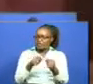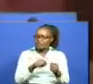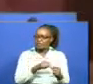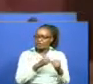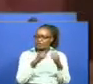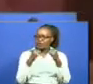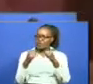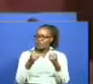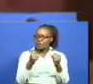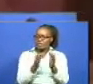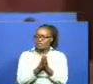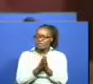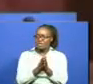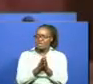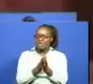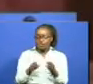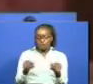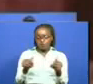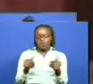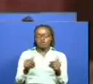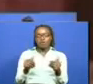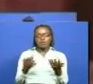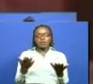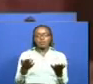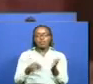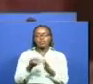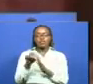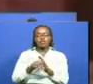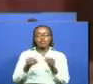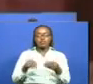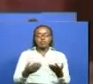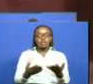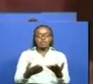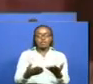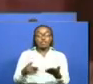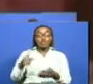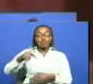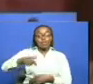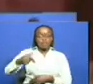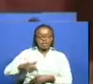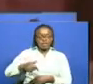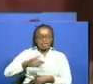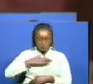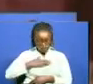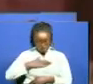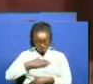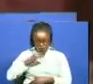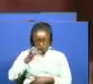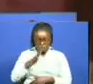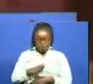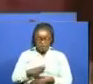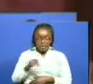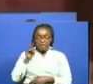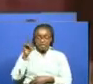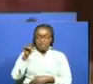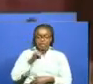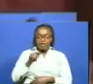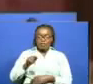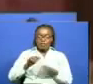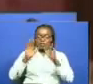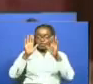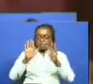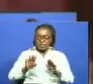Mohochi does not qualify in terms of statutory provisions as it is today, Honorable Speaker. Therefore, it will be important, Honorable